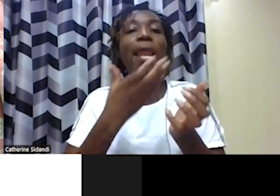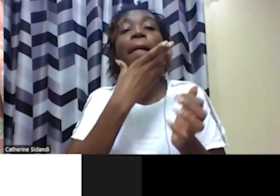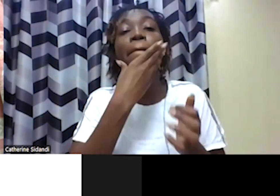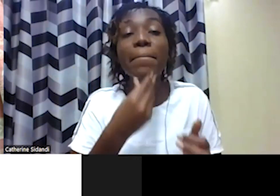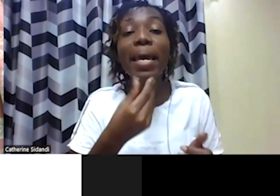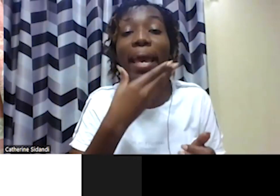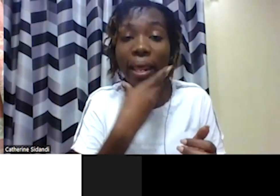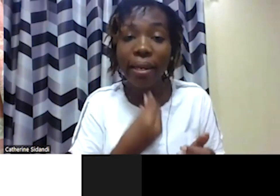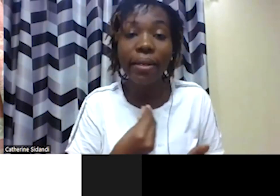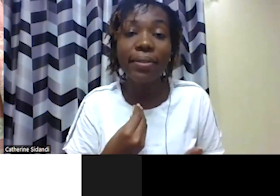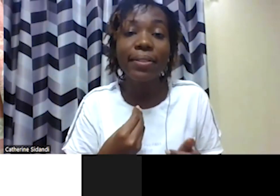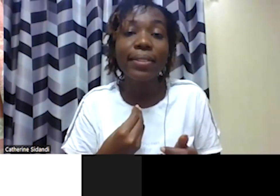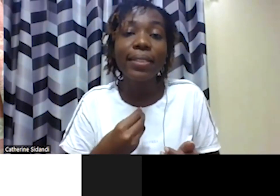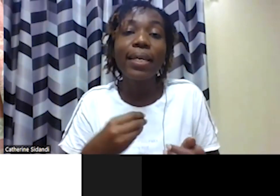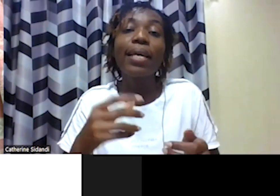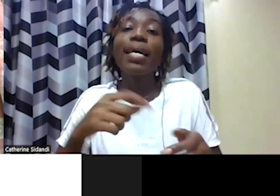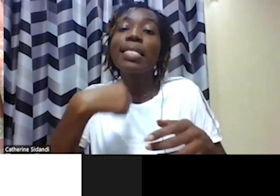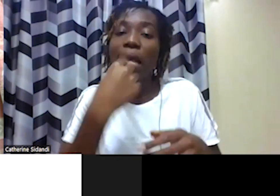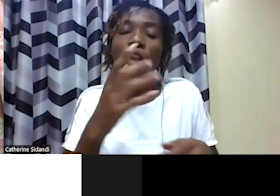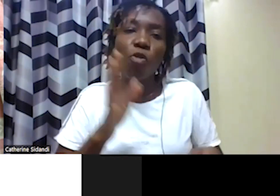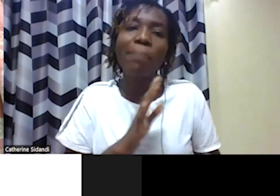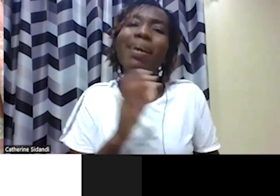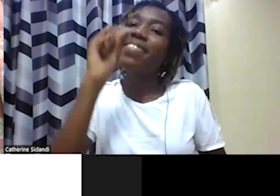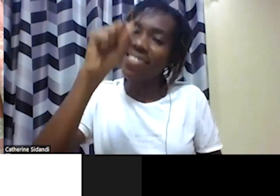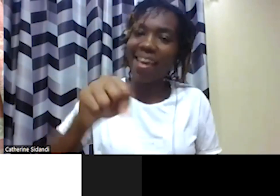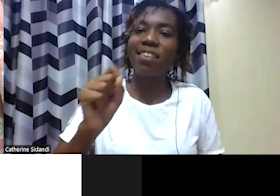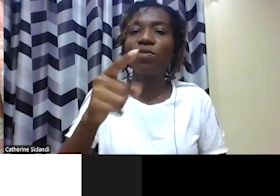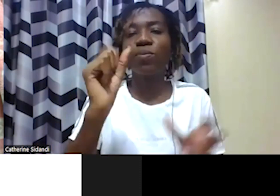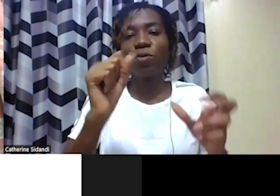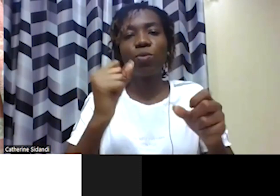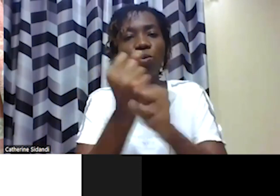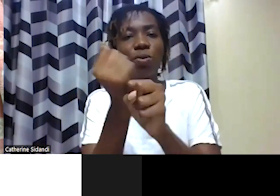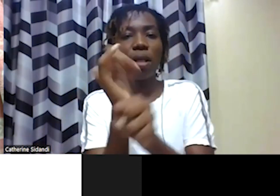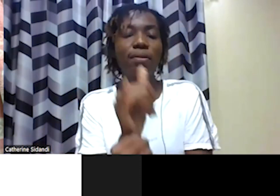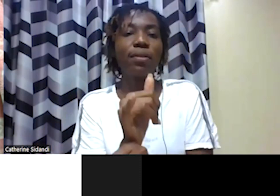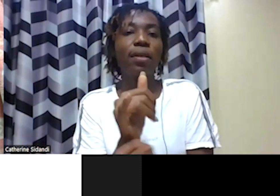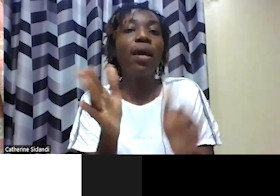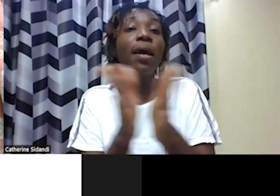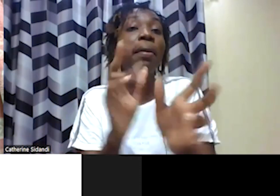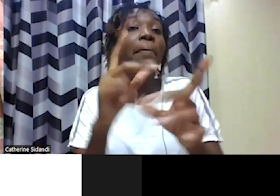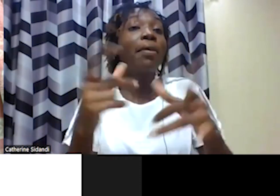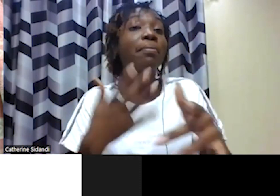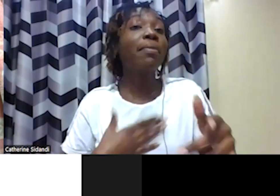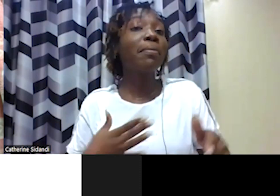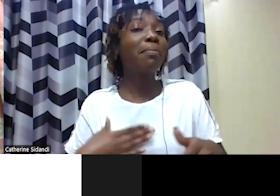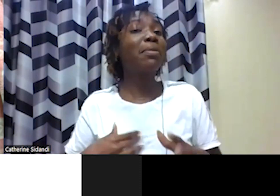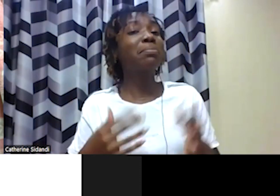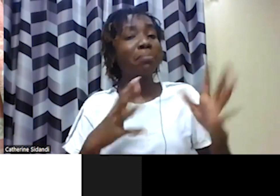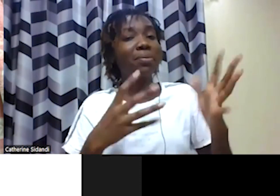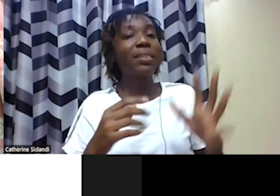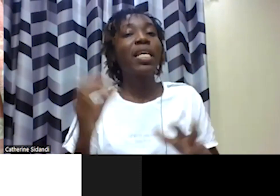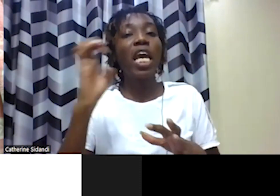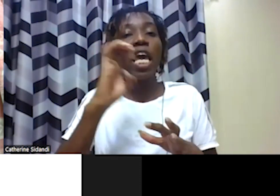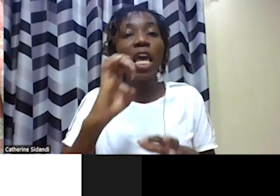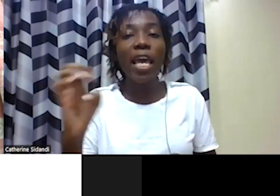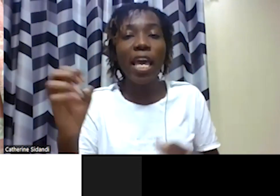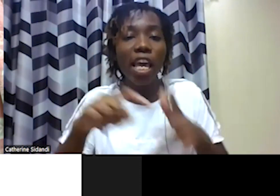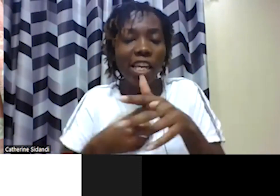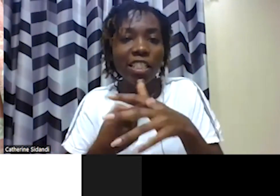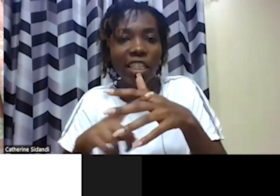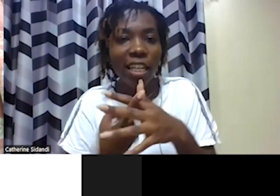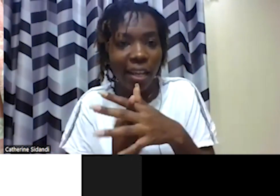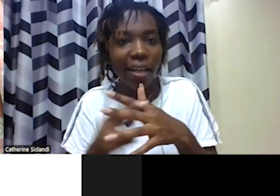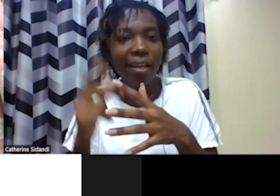men to tell the women, yes, you can do it. On my part, I'm grateful to my husband, Engineer Kilimo,